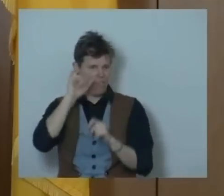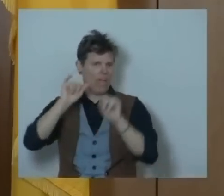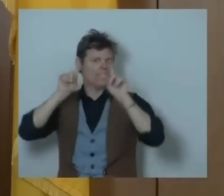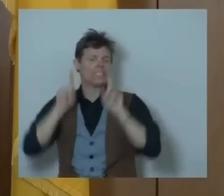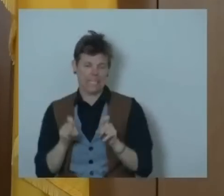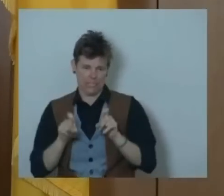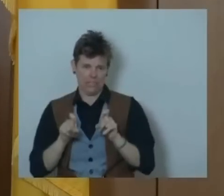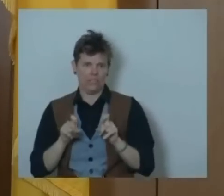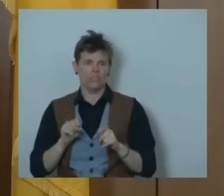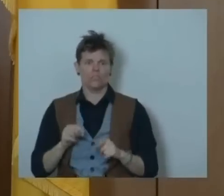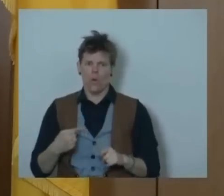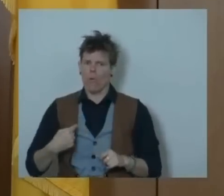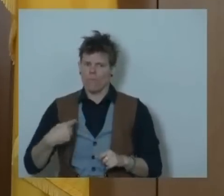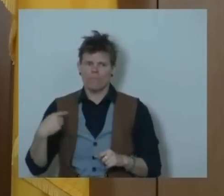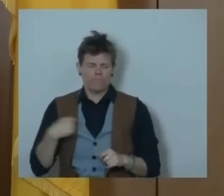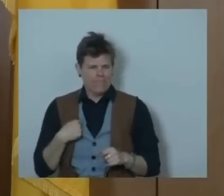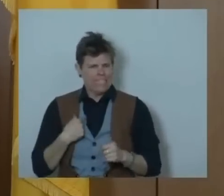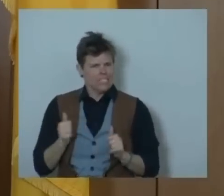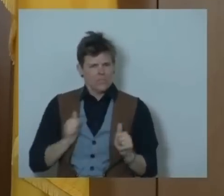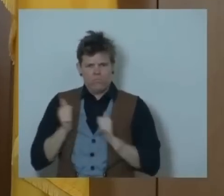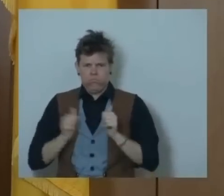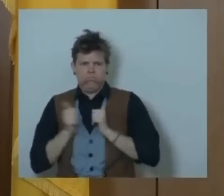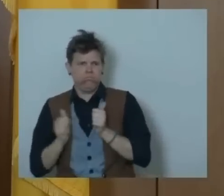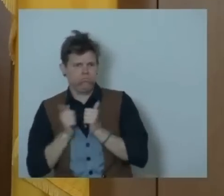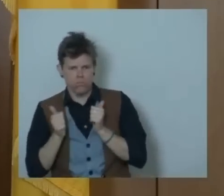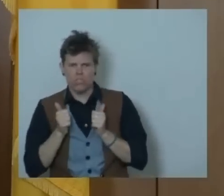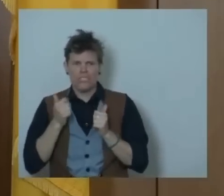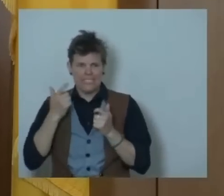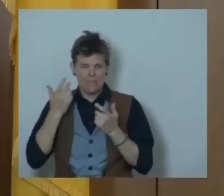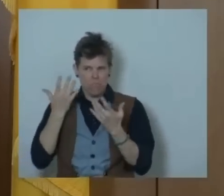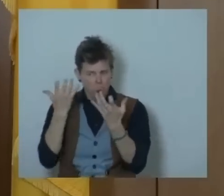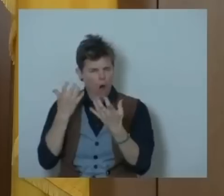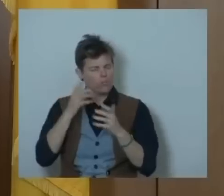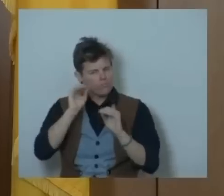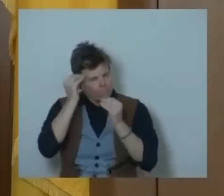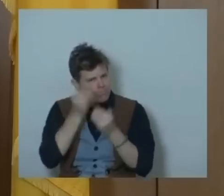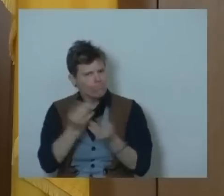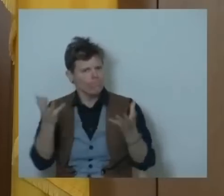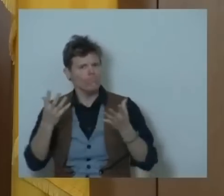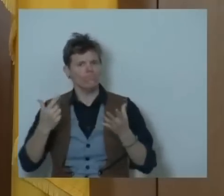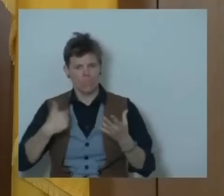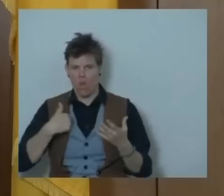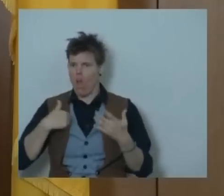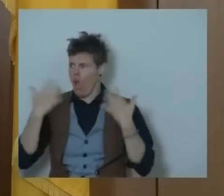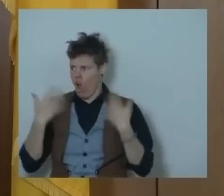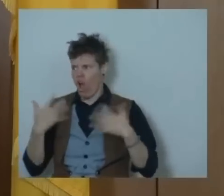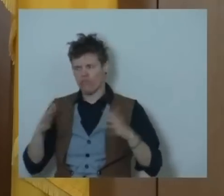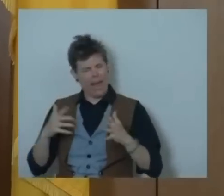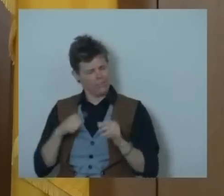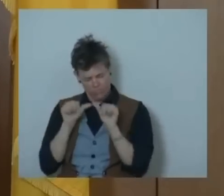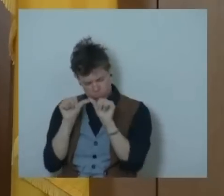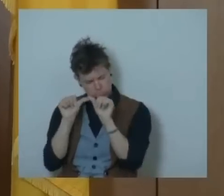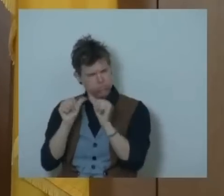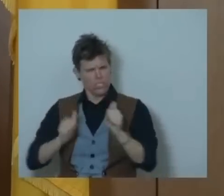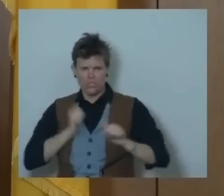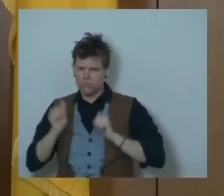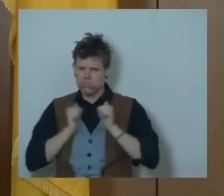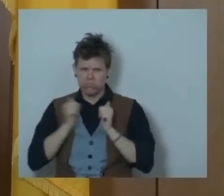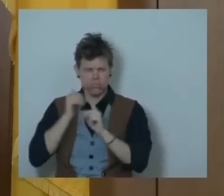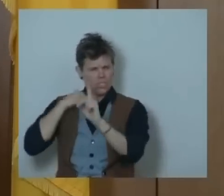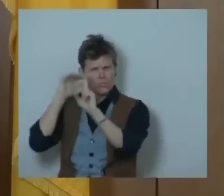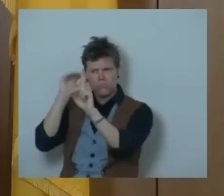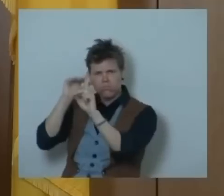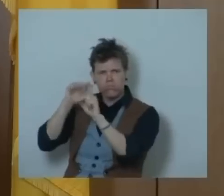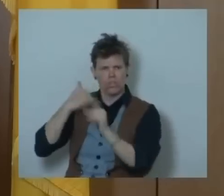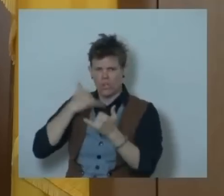aggressive as everybody has been really clear that I have already been. That's how we got to be the pilot. I call the companies